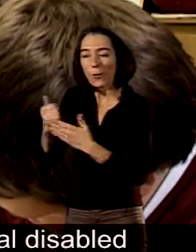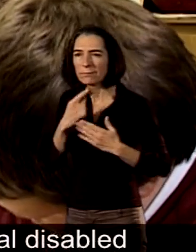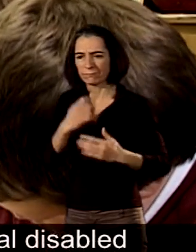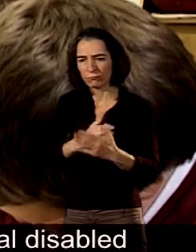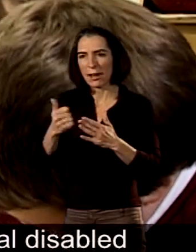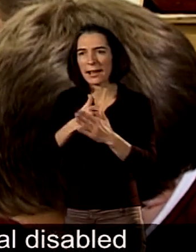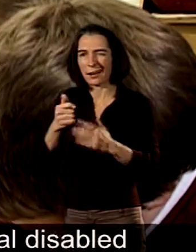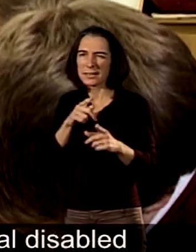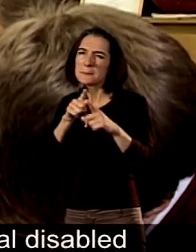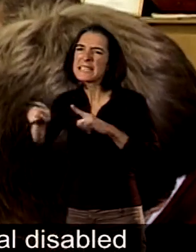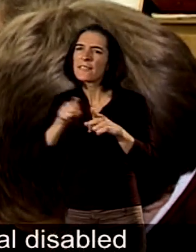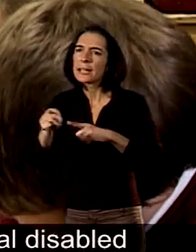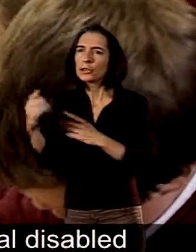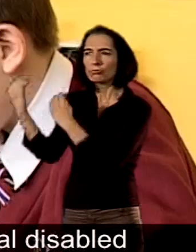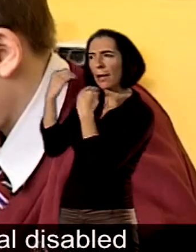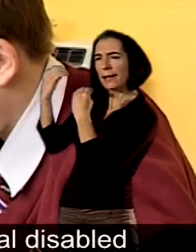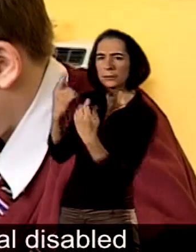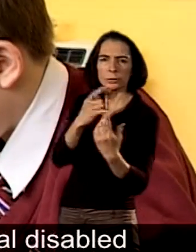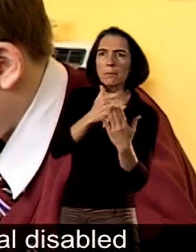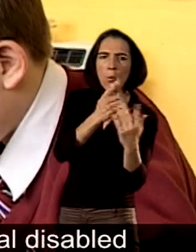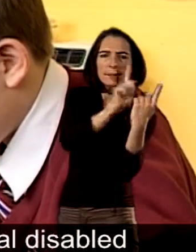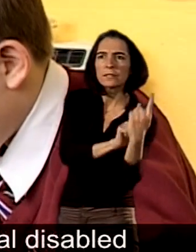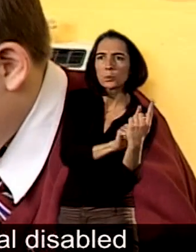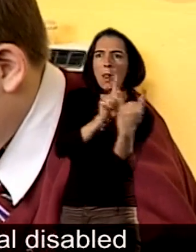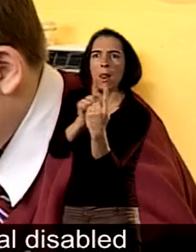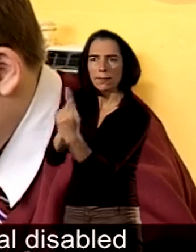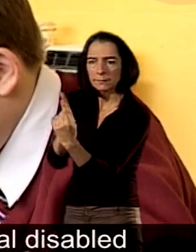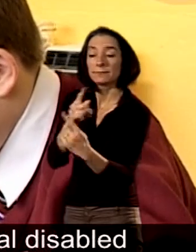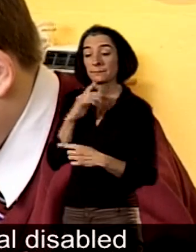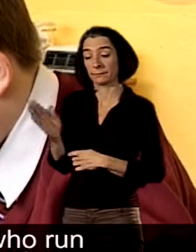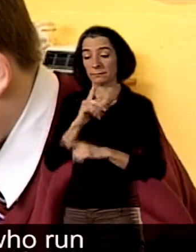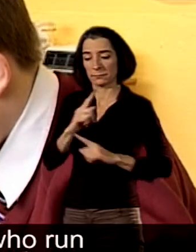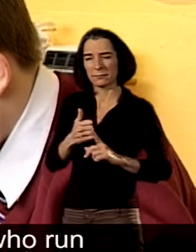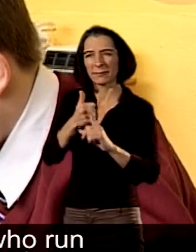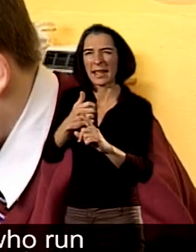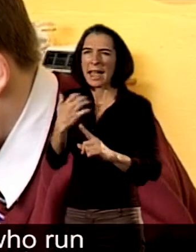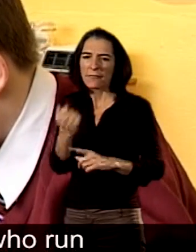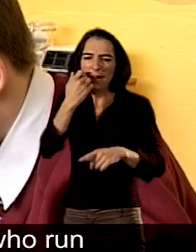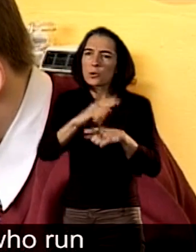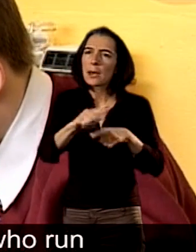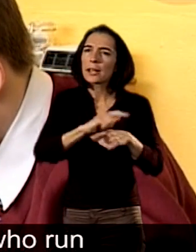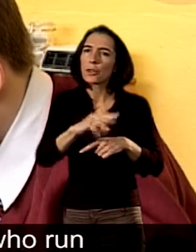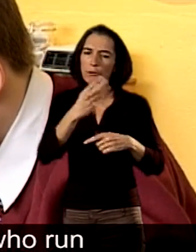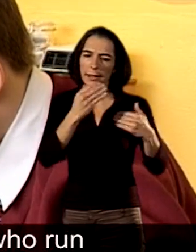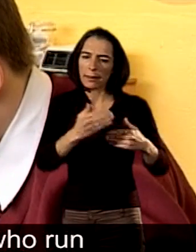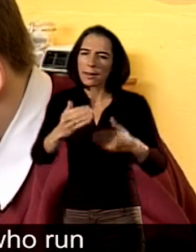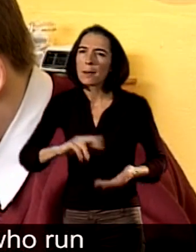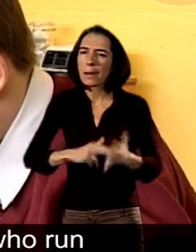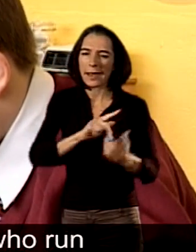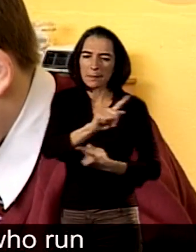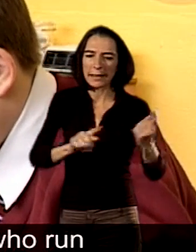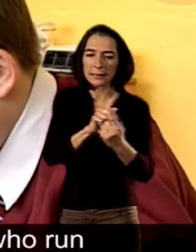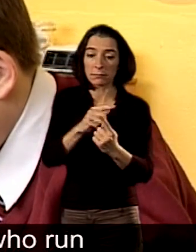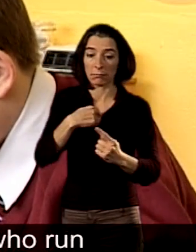specific training to support individual disabled pupils. All teaching assistants have 3 planning periods per week. Those who